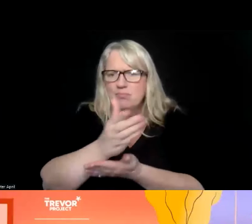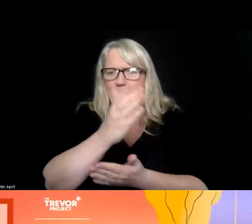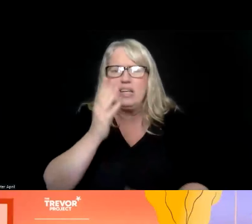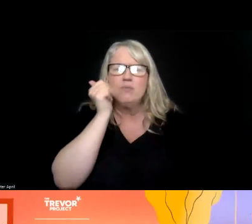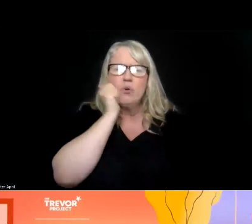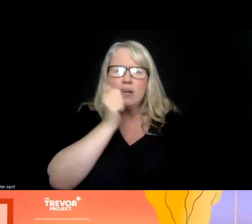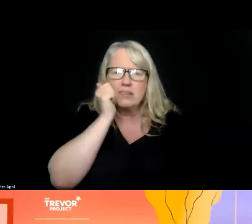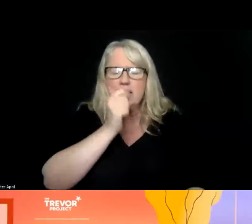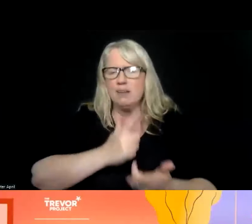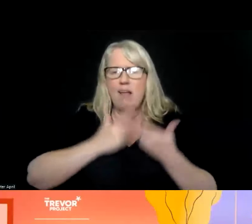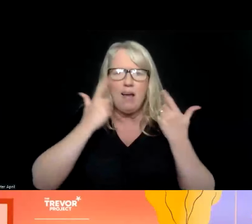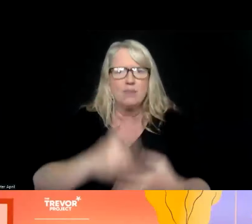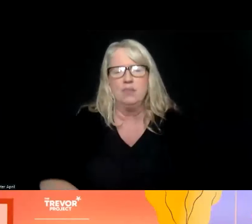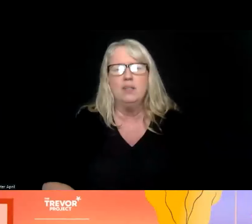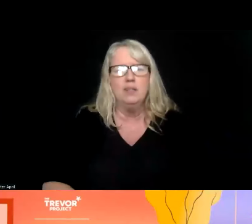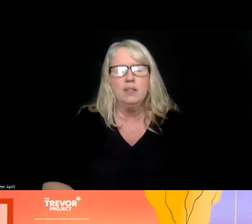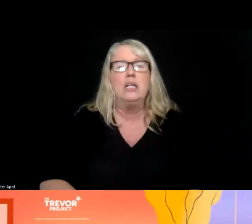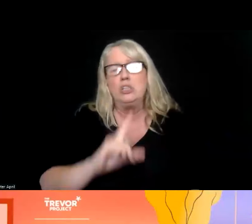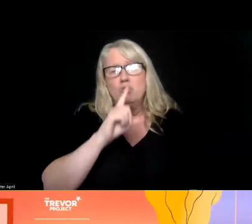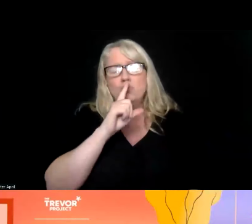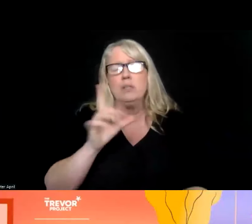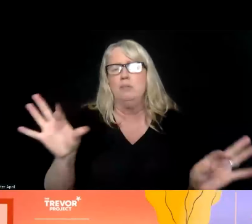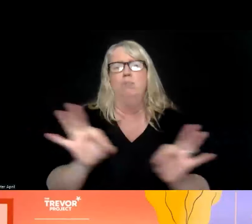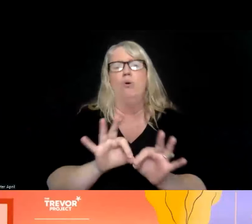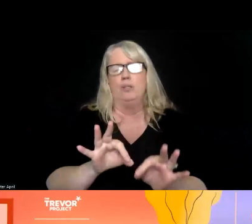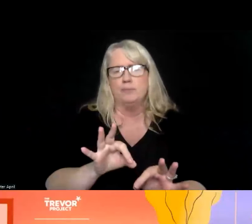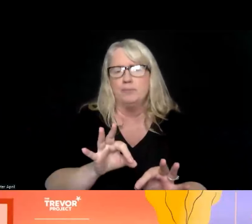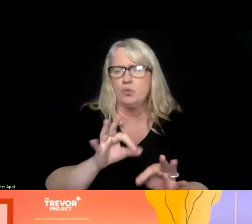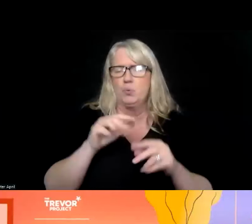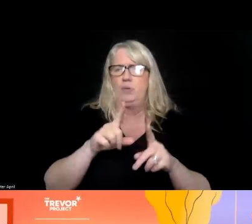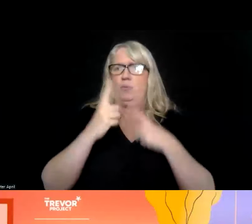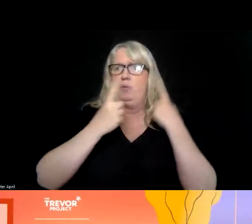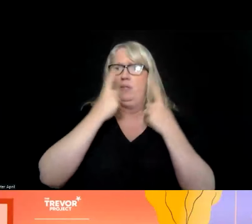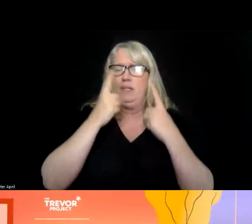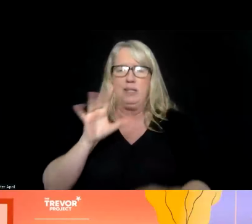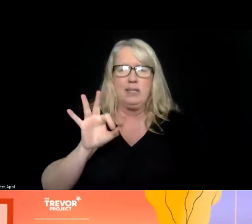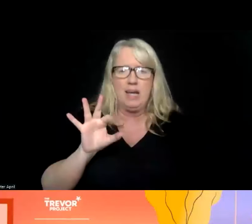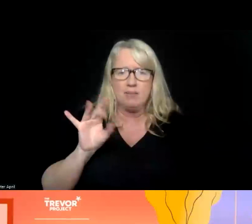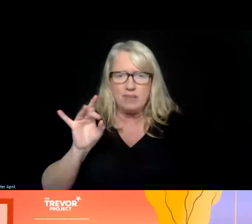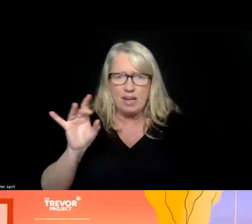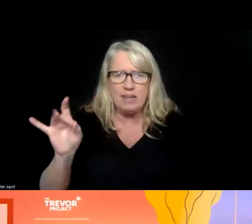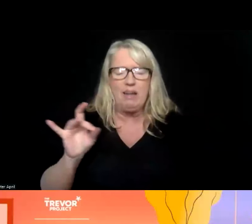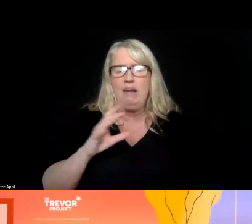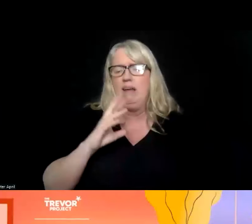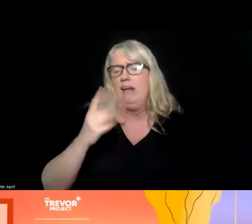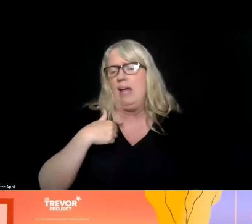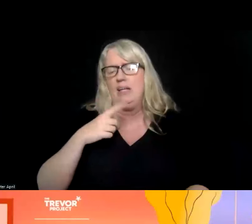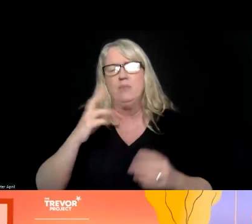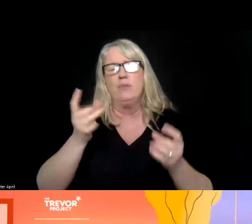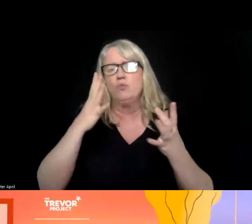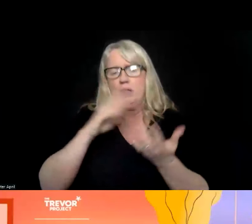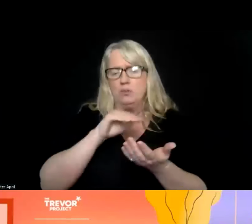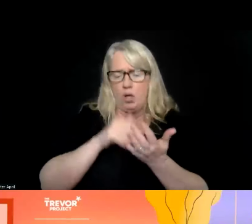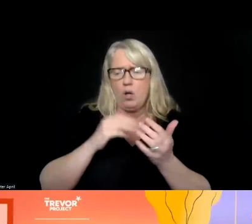life. And so it's really important that, you know, as we think about 988 lines and crisis centers, that we